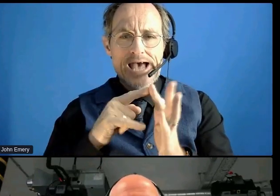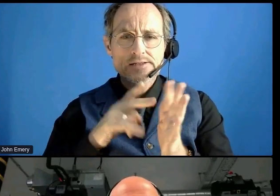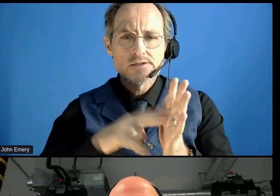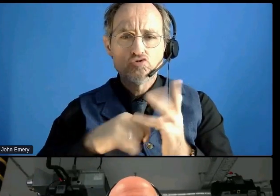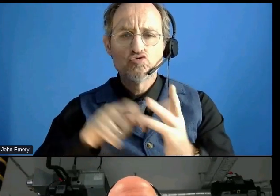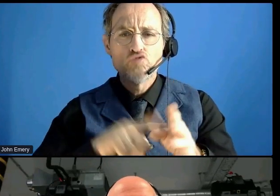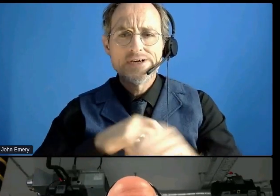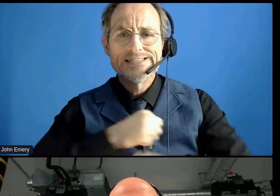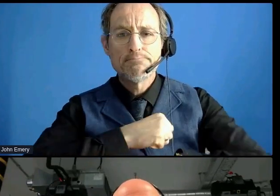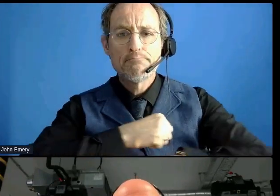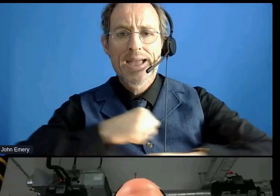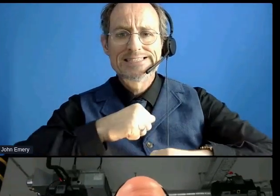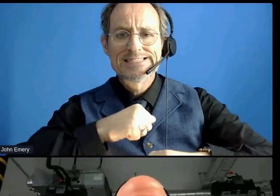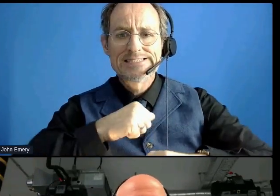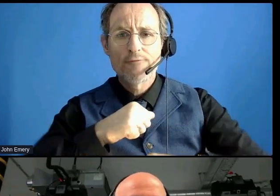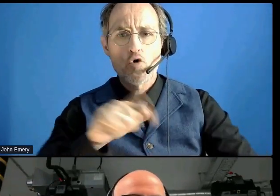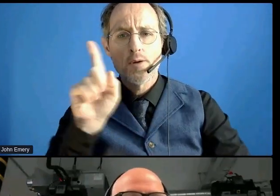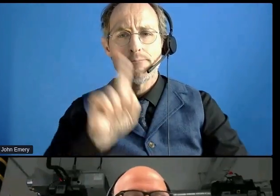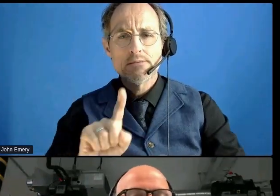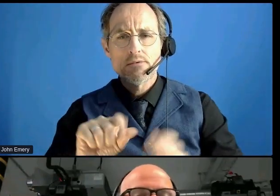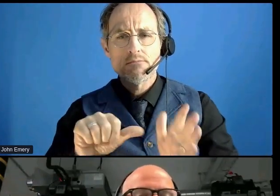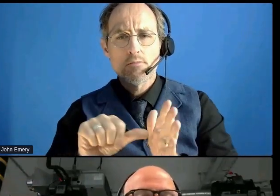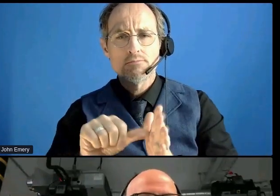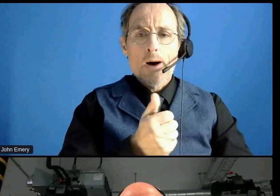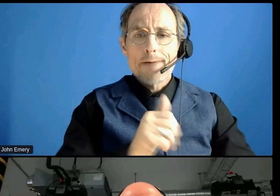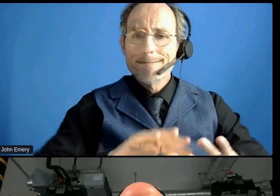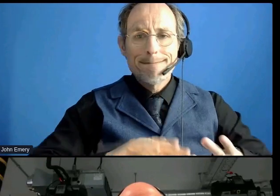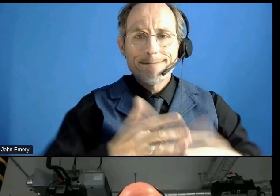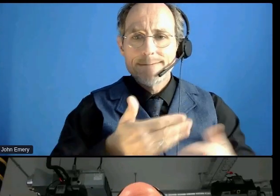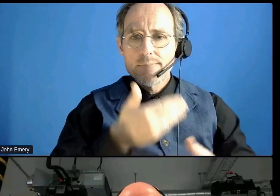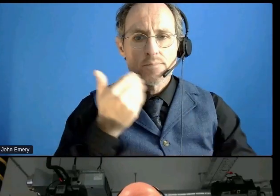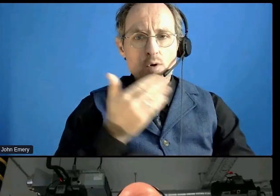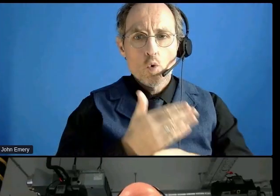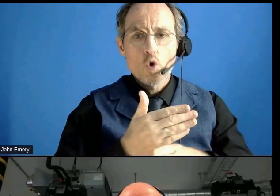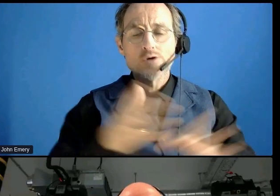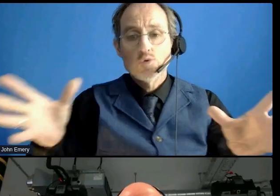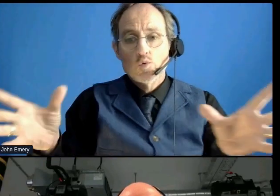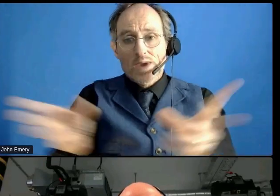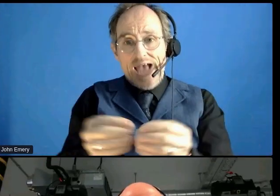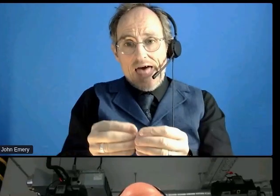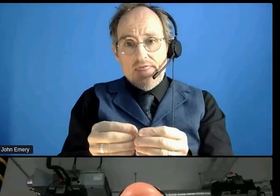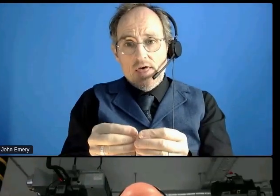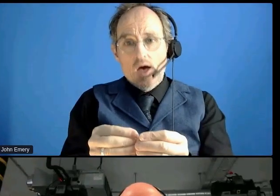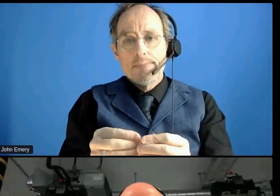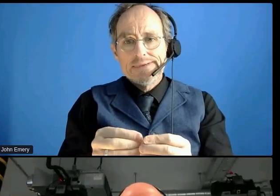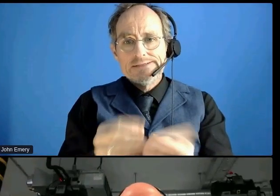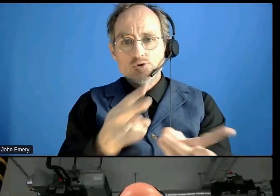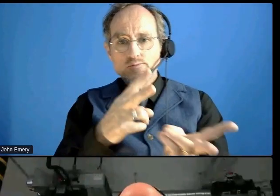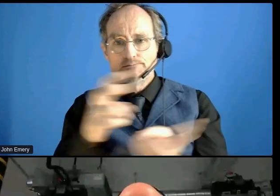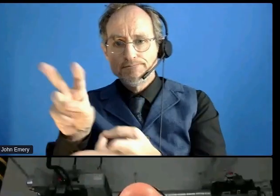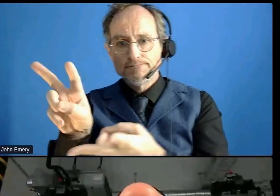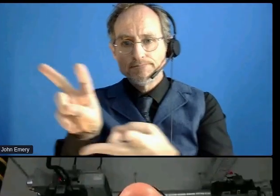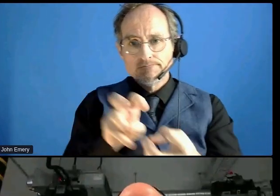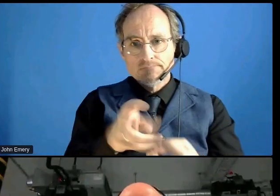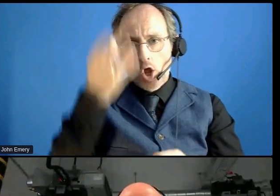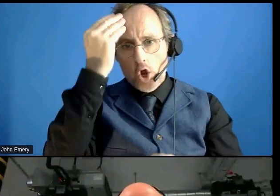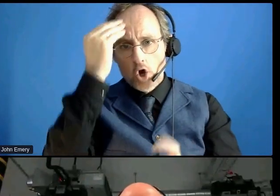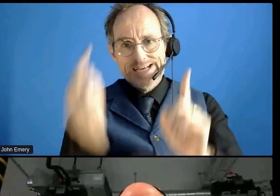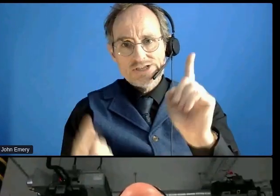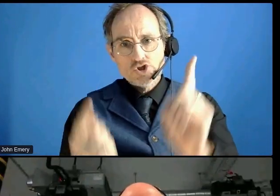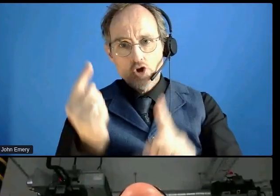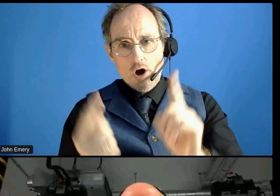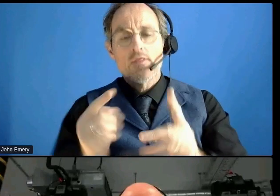to a couple of disabilities which are more visible. So we want to start that conversation and